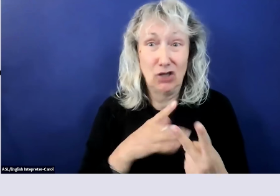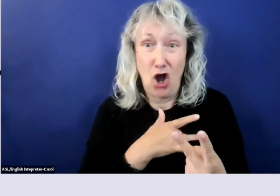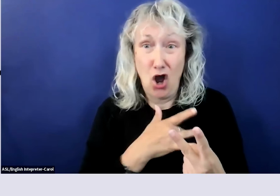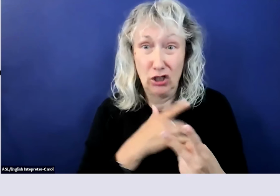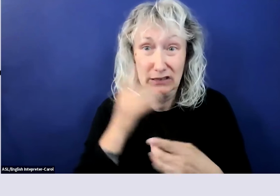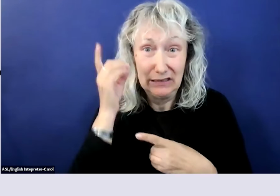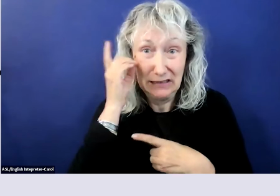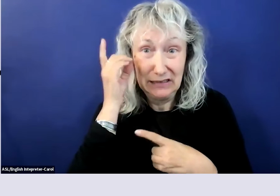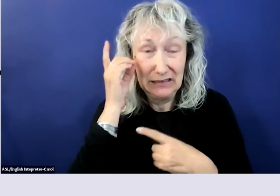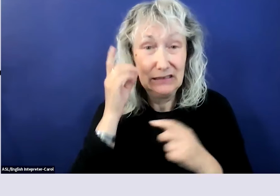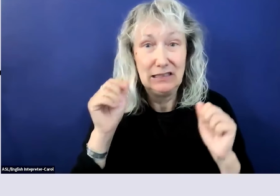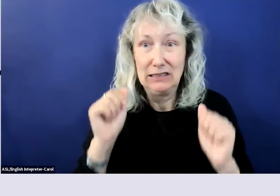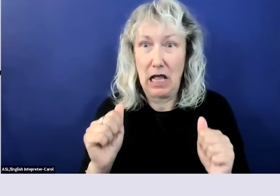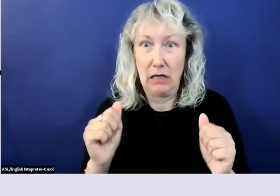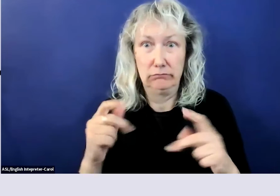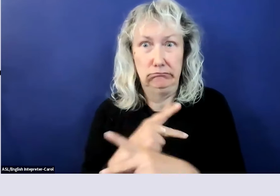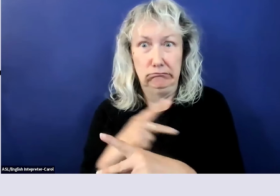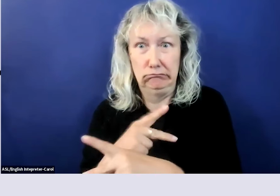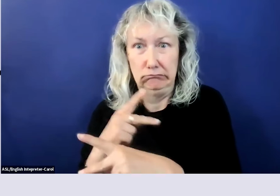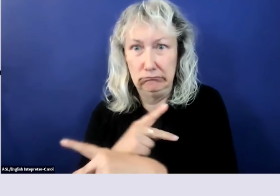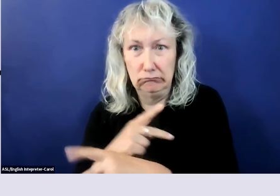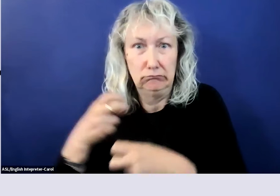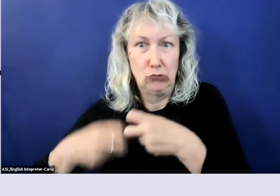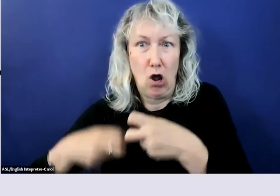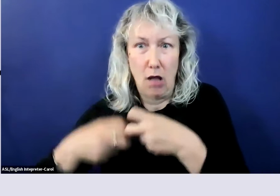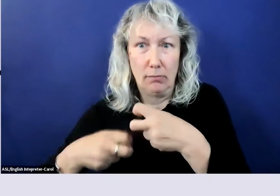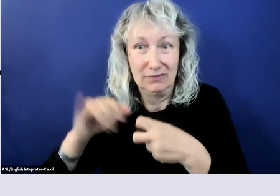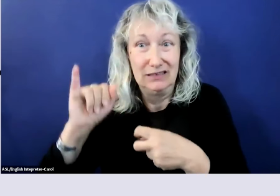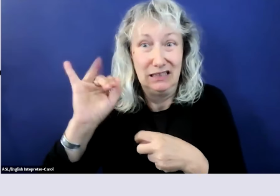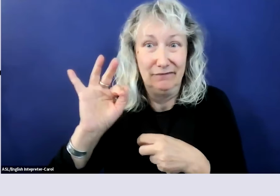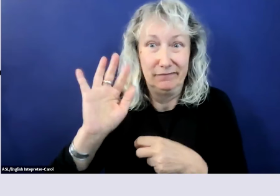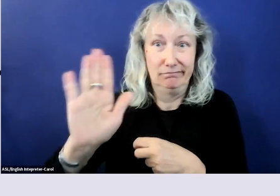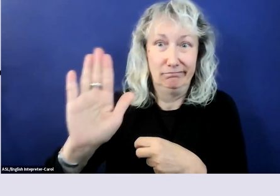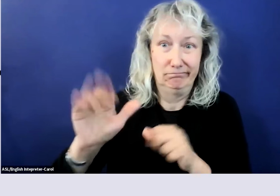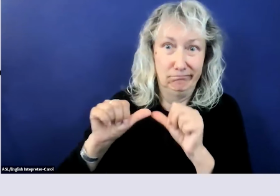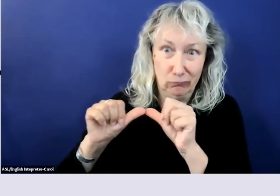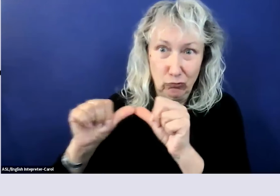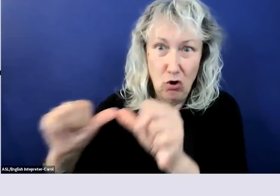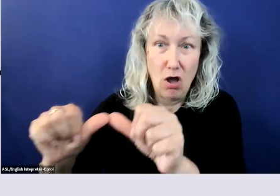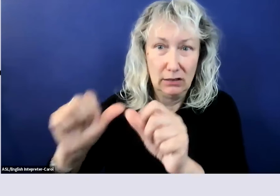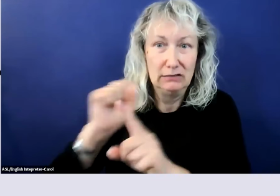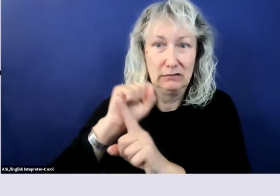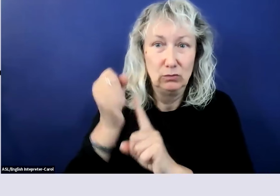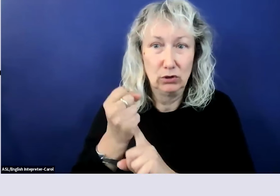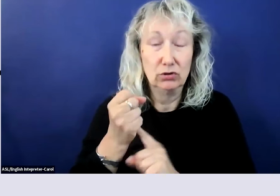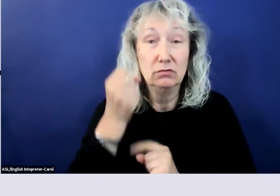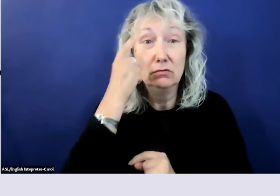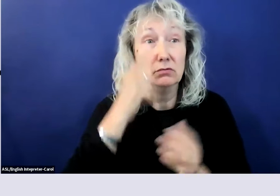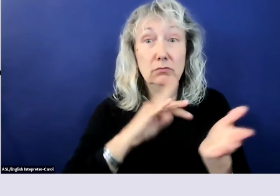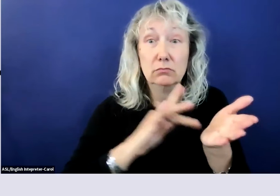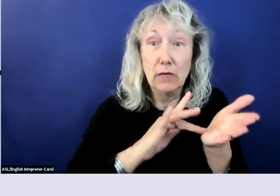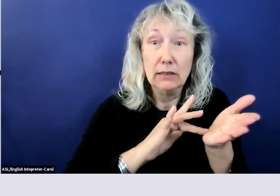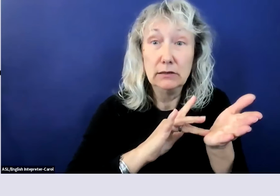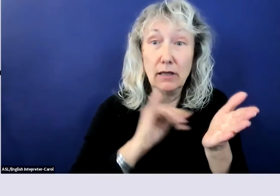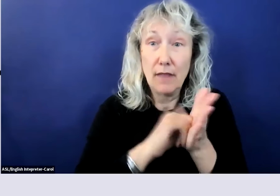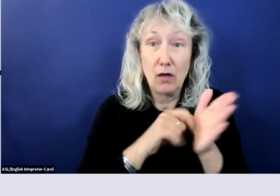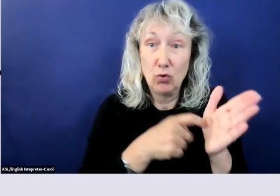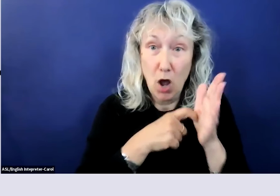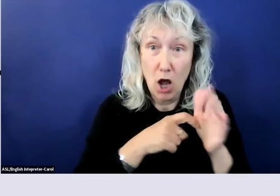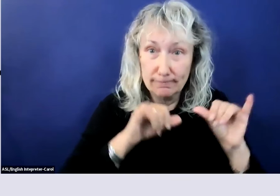can cascade into increasing complications for chronic conditions. Medications requiring consistent